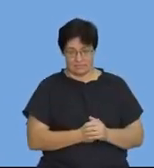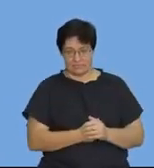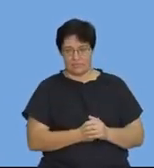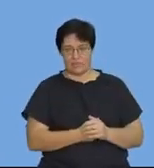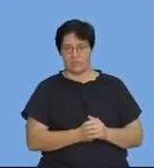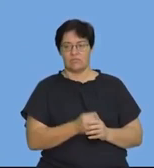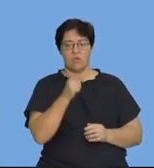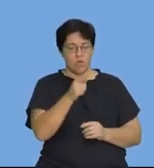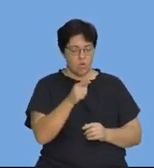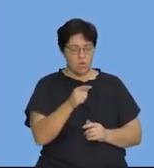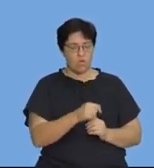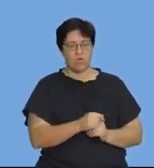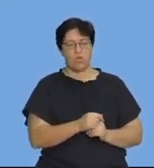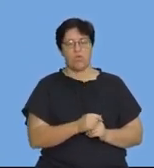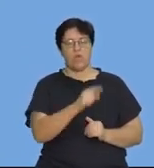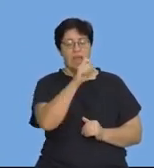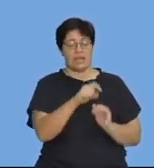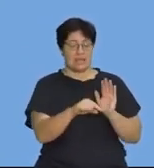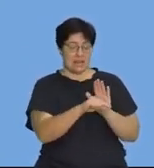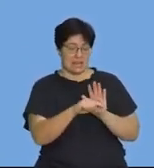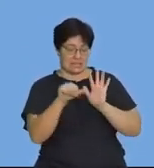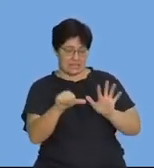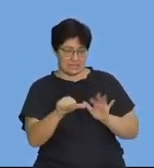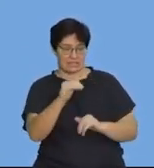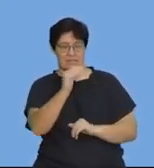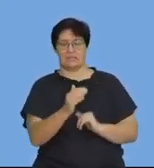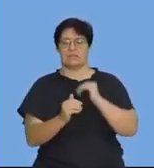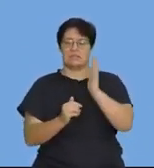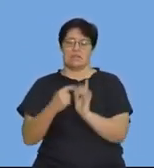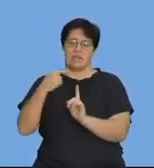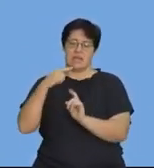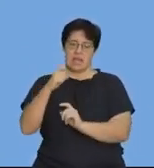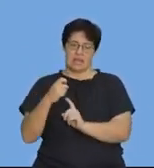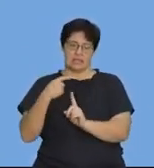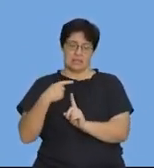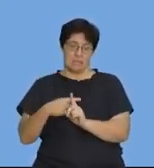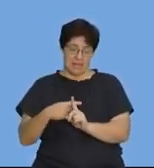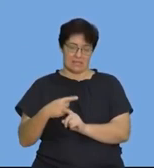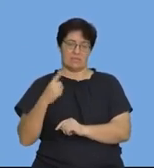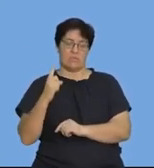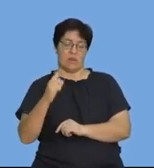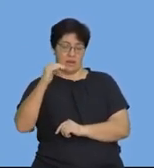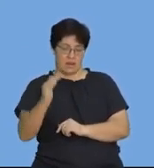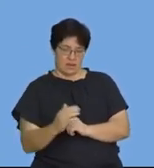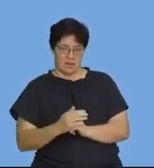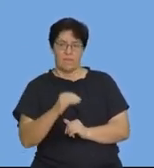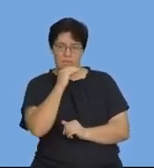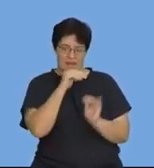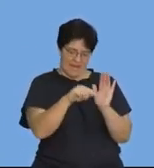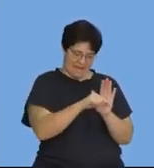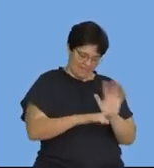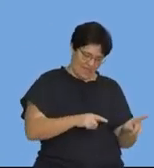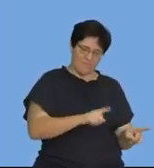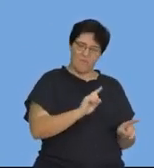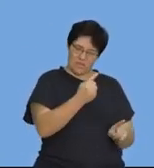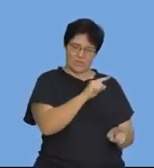So this will be a negative and that will be a plus. So minus 6 plus 1 is negative 5.